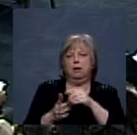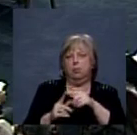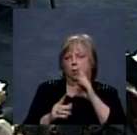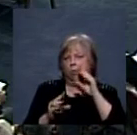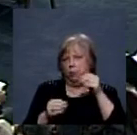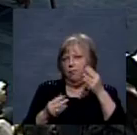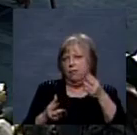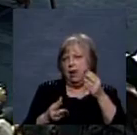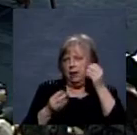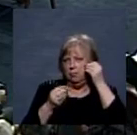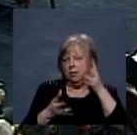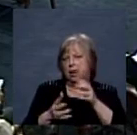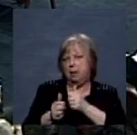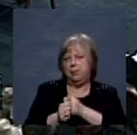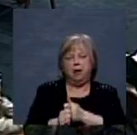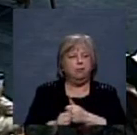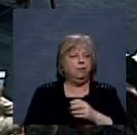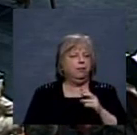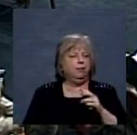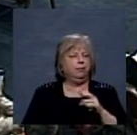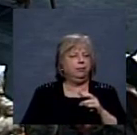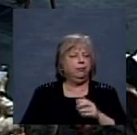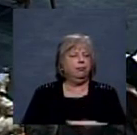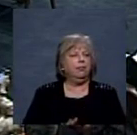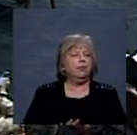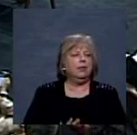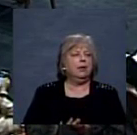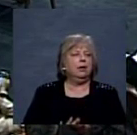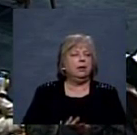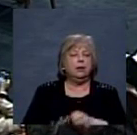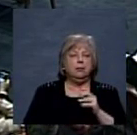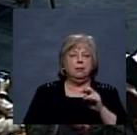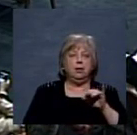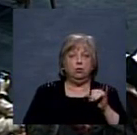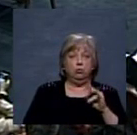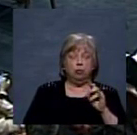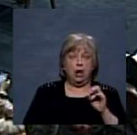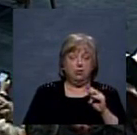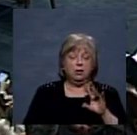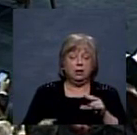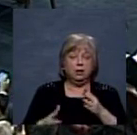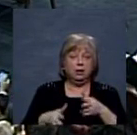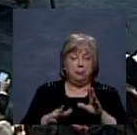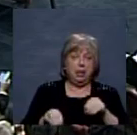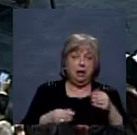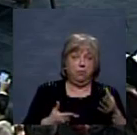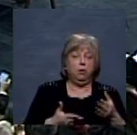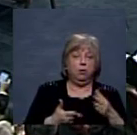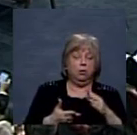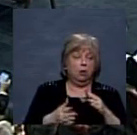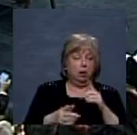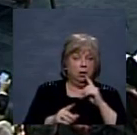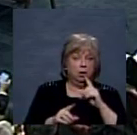Jackson, let me provide you with a copy of this since you may not have one. Do you he have gave one? It to All us. Right. Yeah. And may I add, Director Wright,